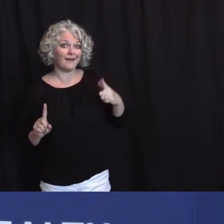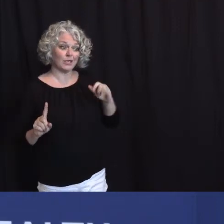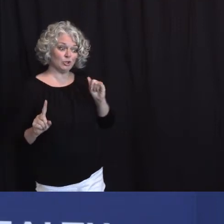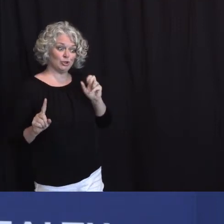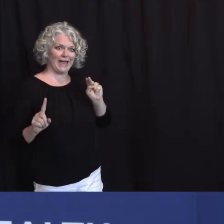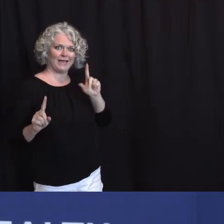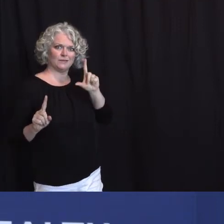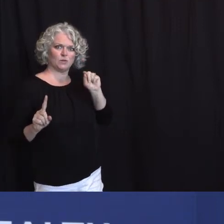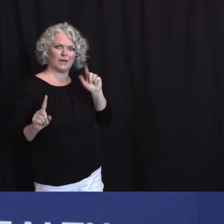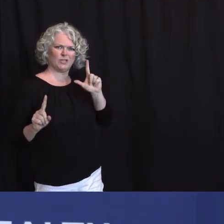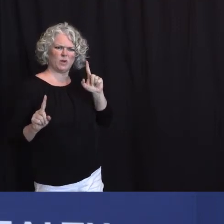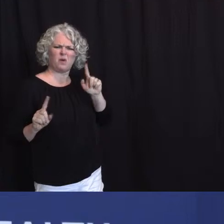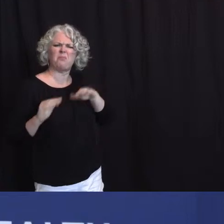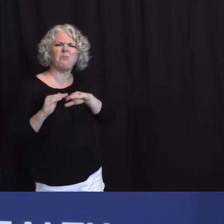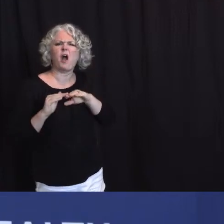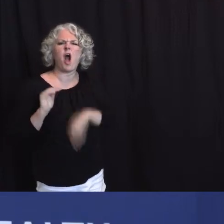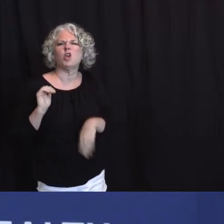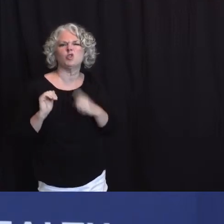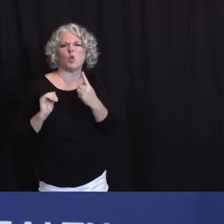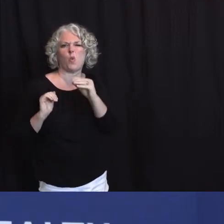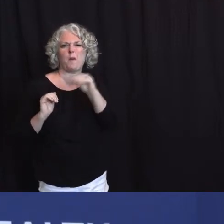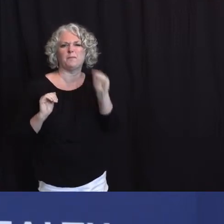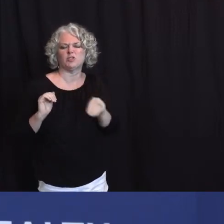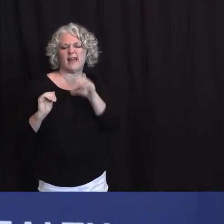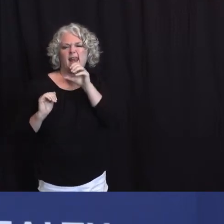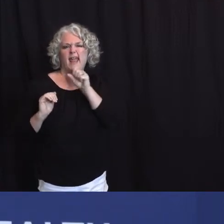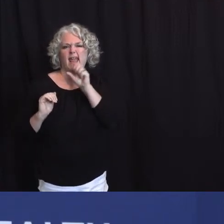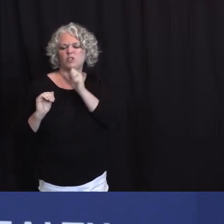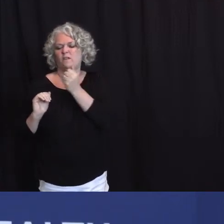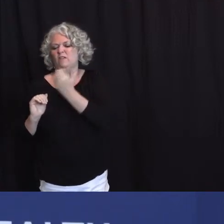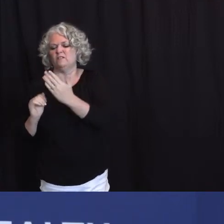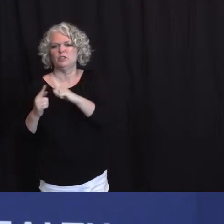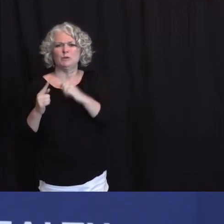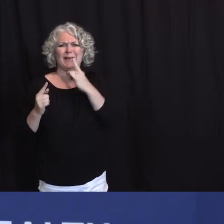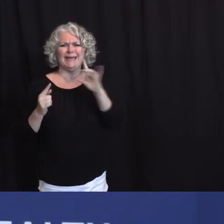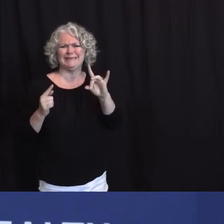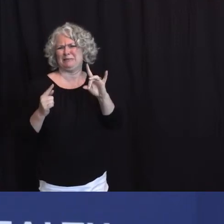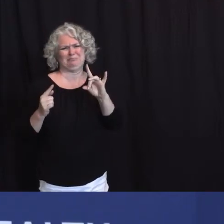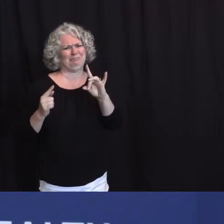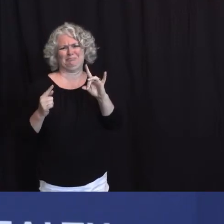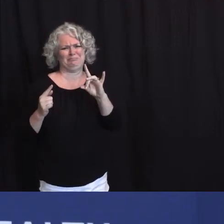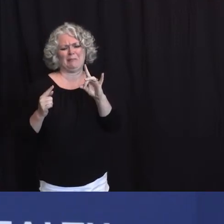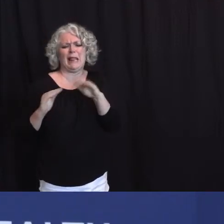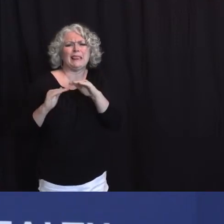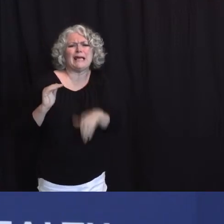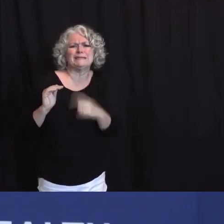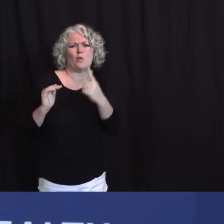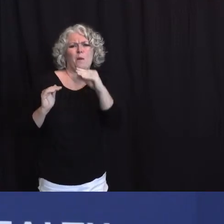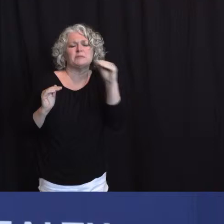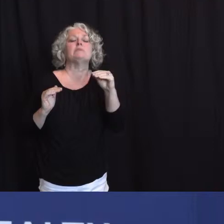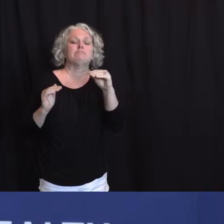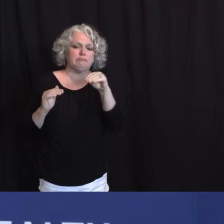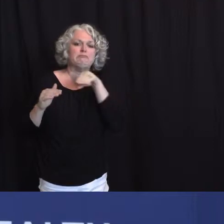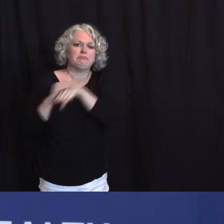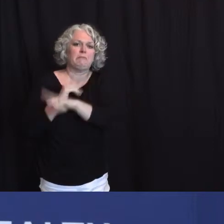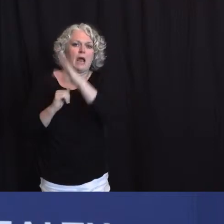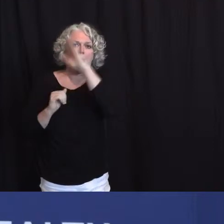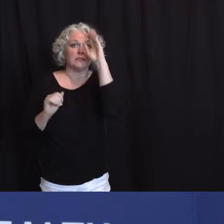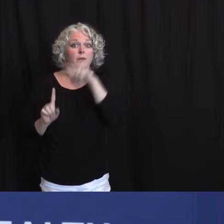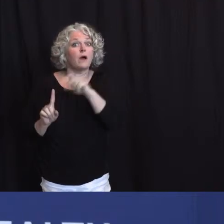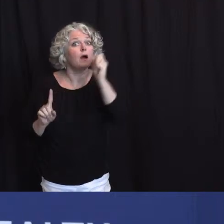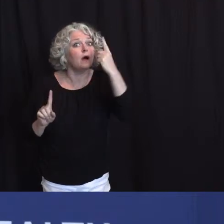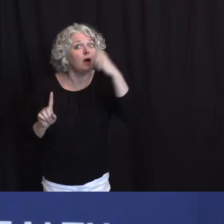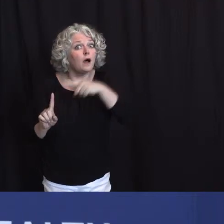less than 1% of 15 to 18-year-olds have been hospitalized, of those who were